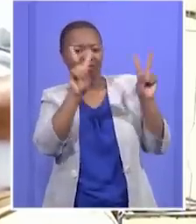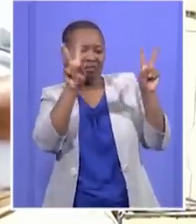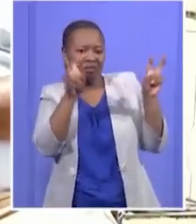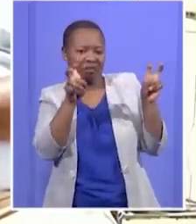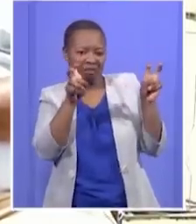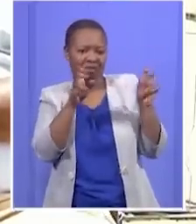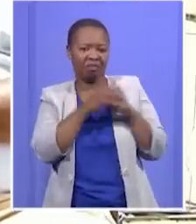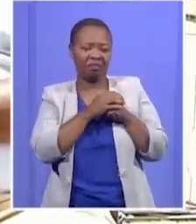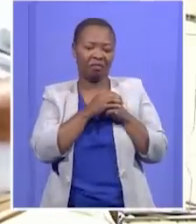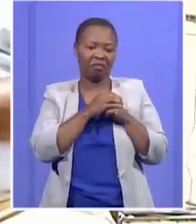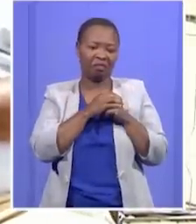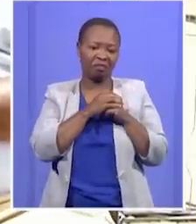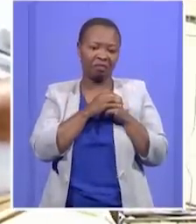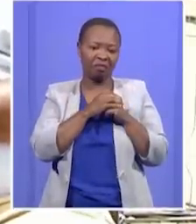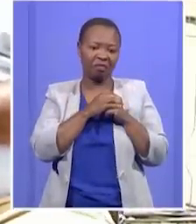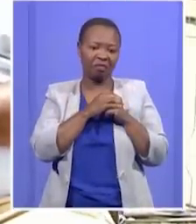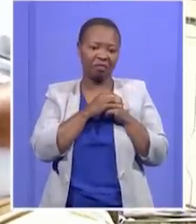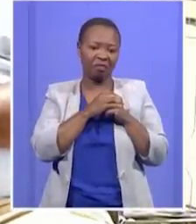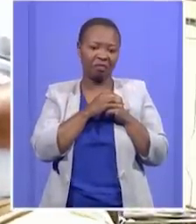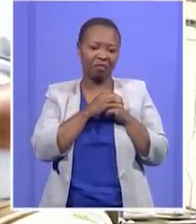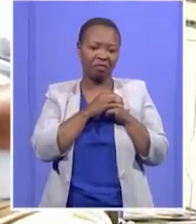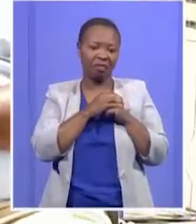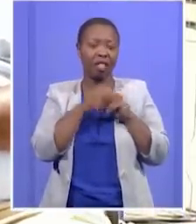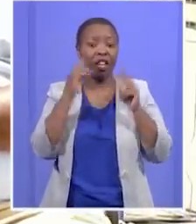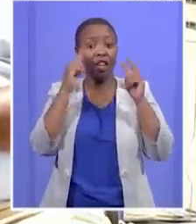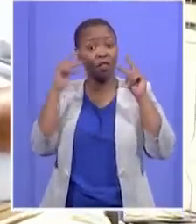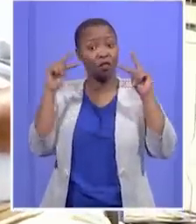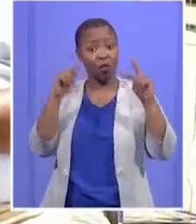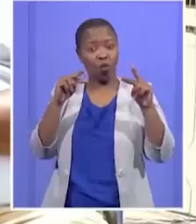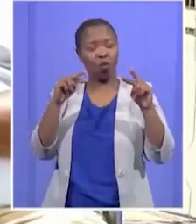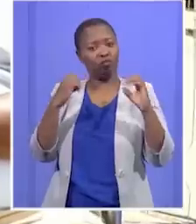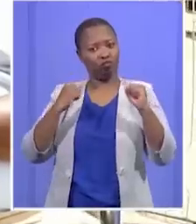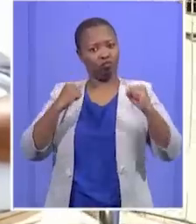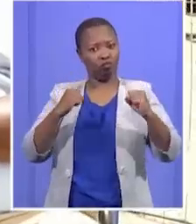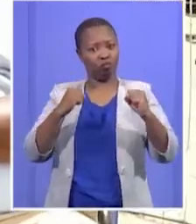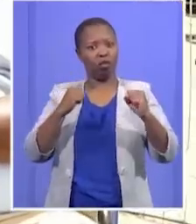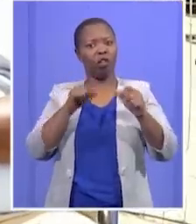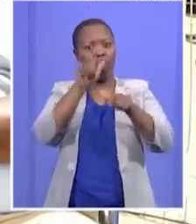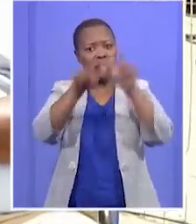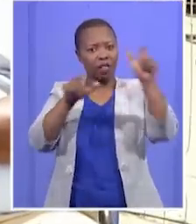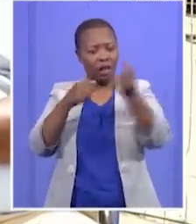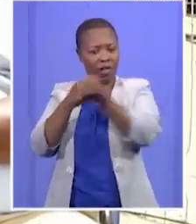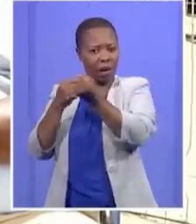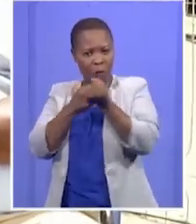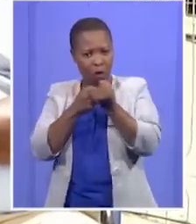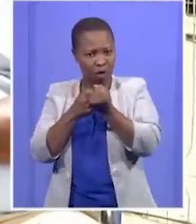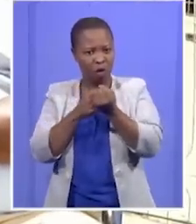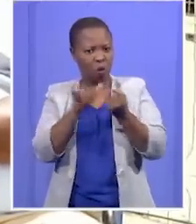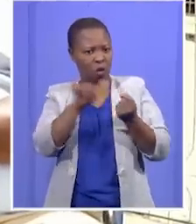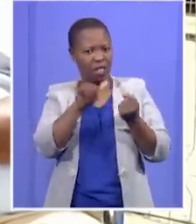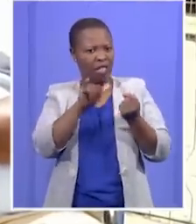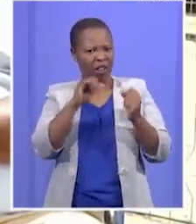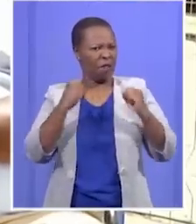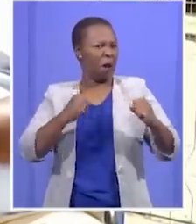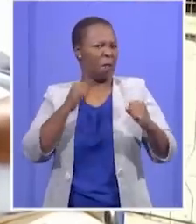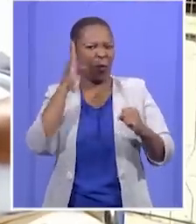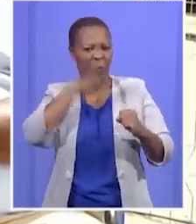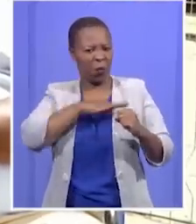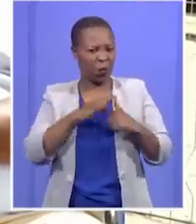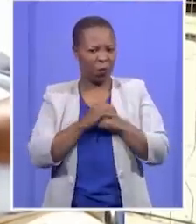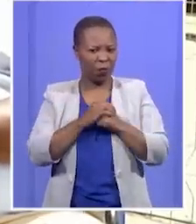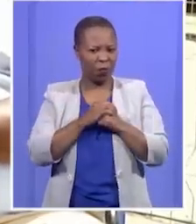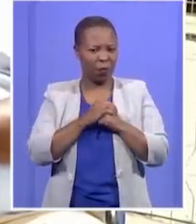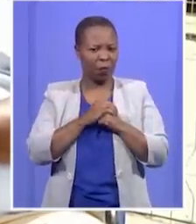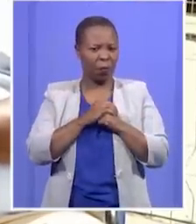to have a firm view on particular individuals. You've pointed it out that people who are supposedly in the same